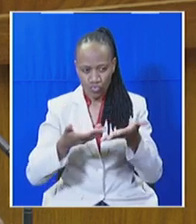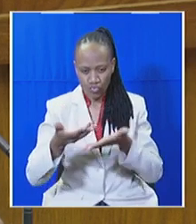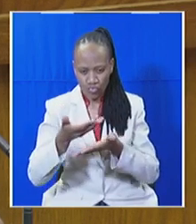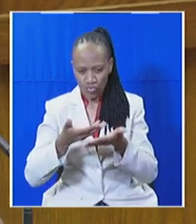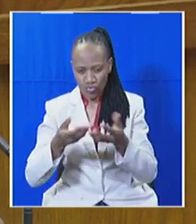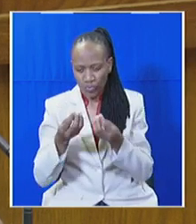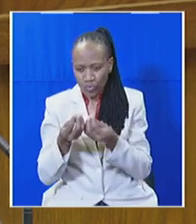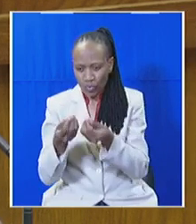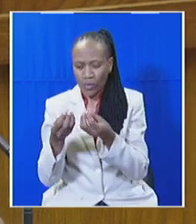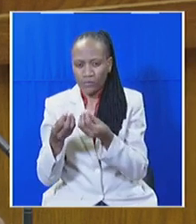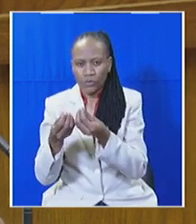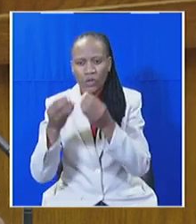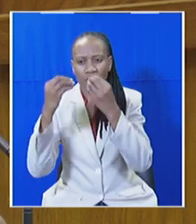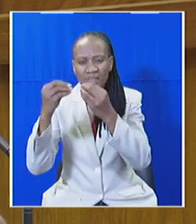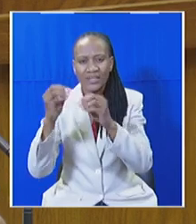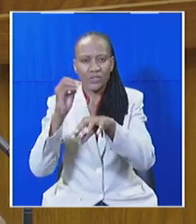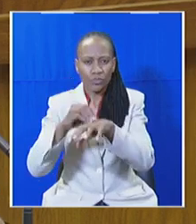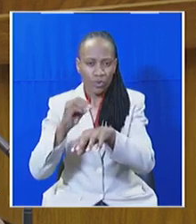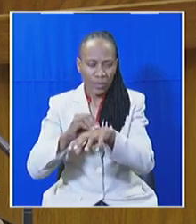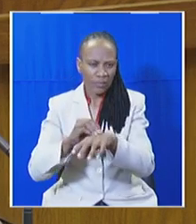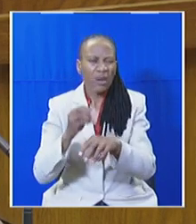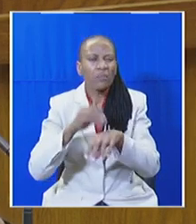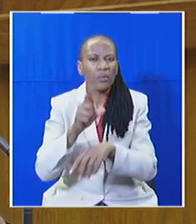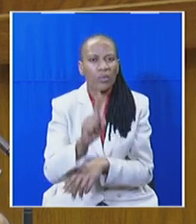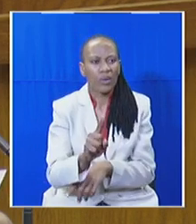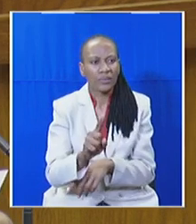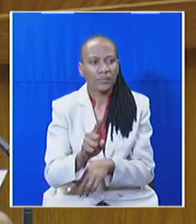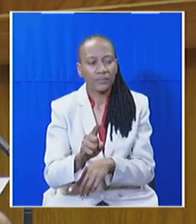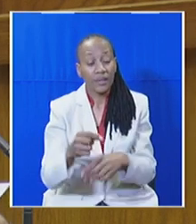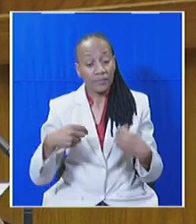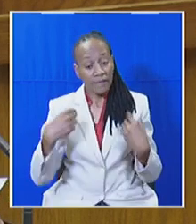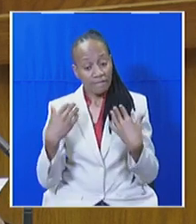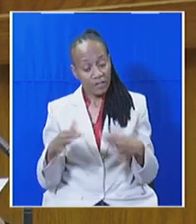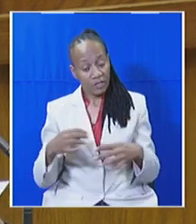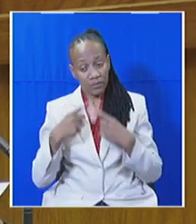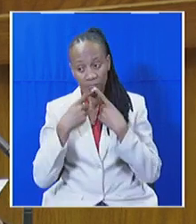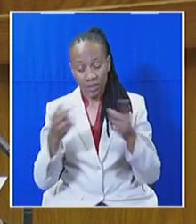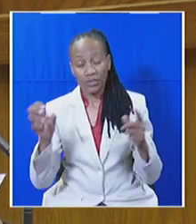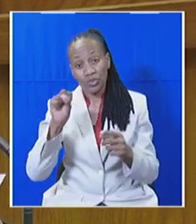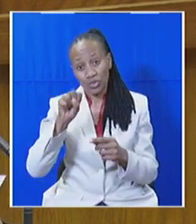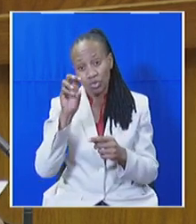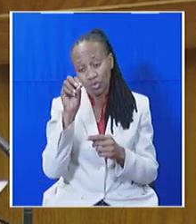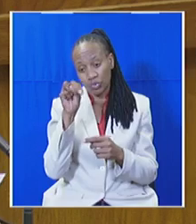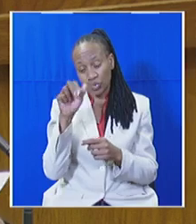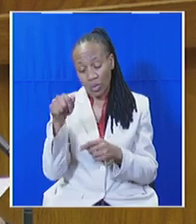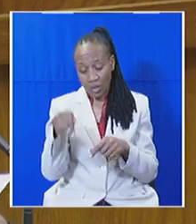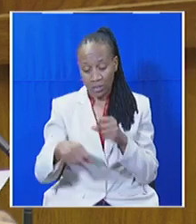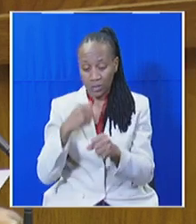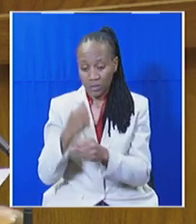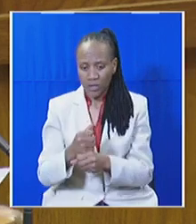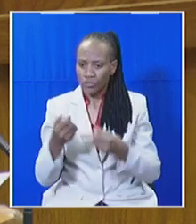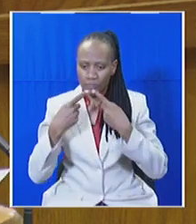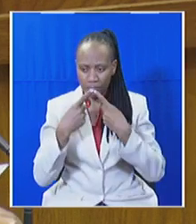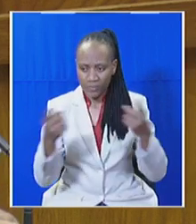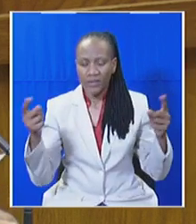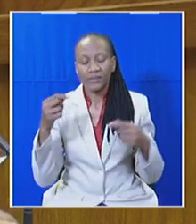problems, which are announced in the State of the Nation address, has been established,